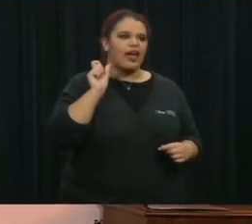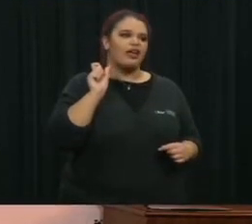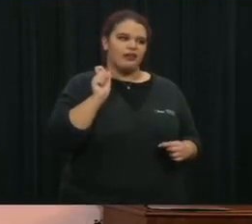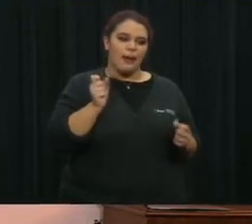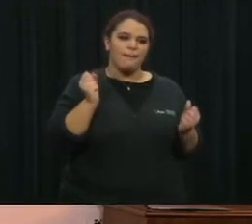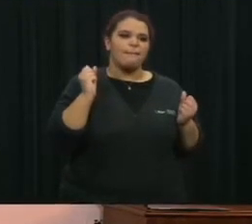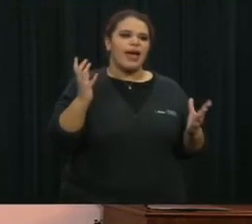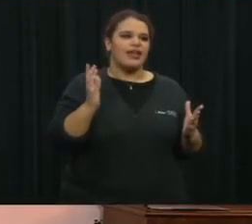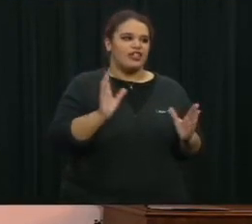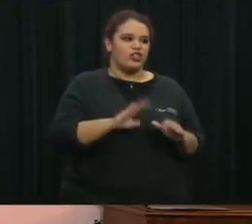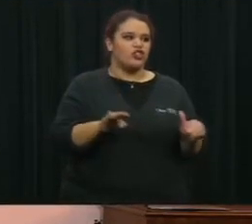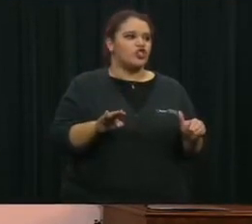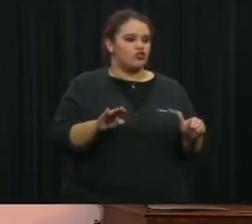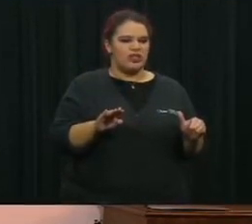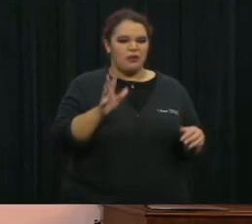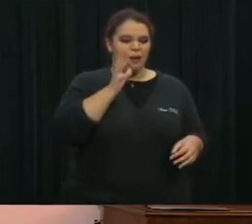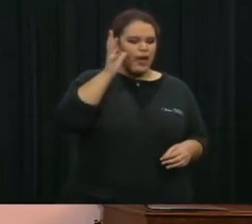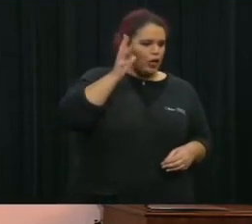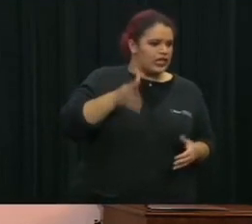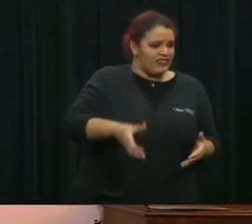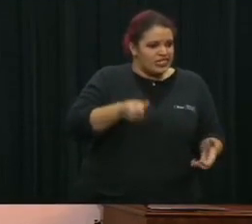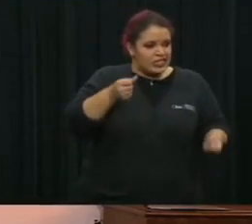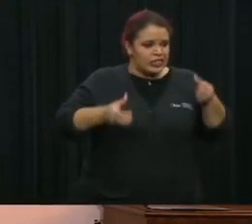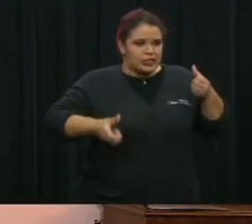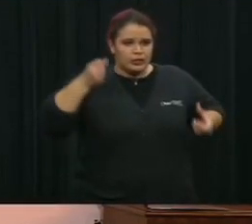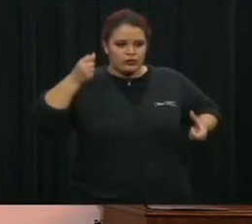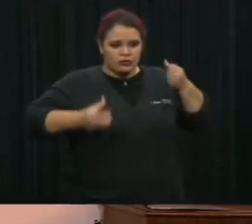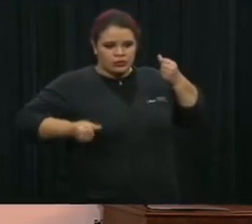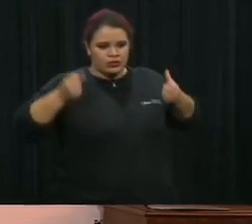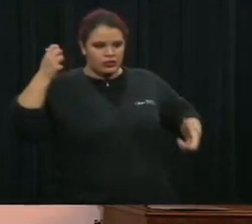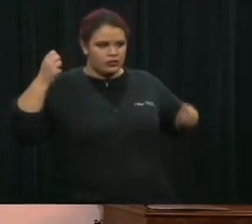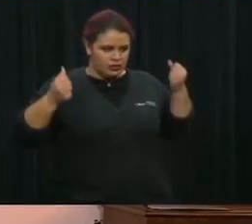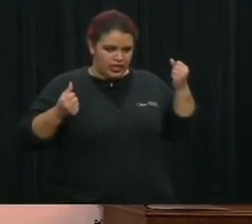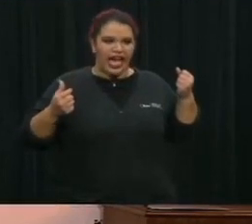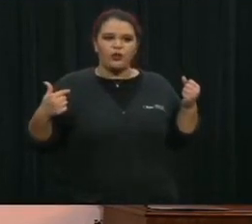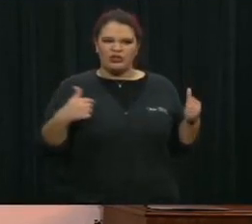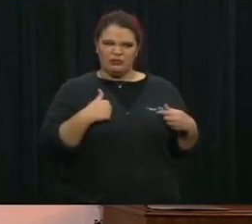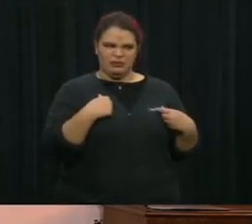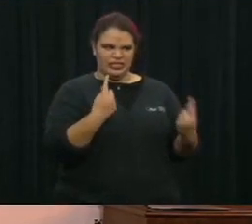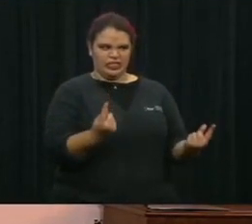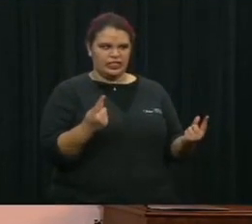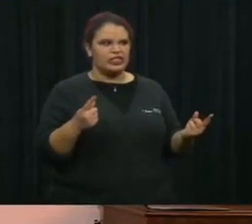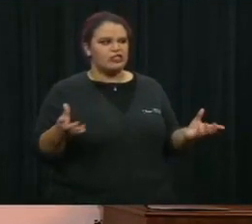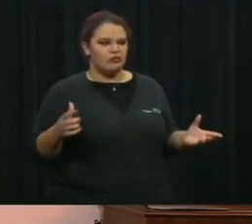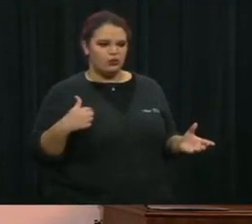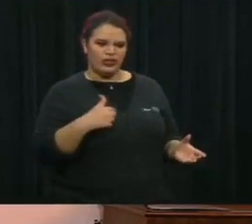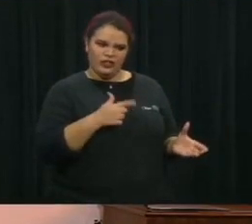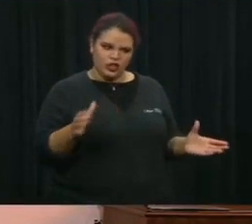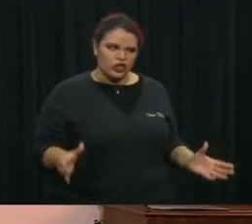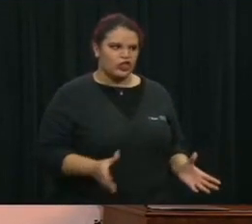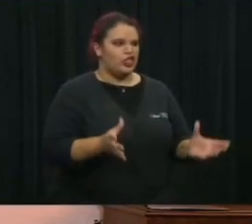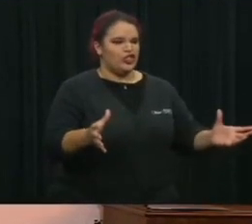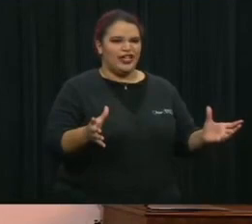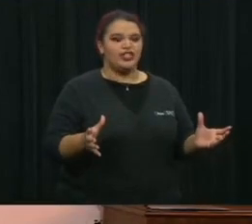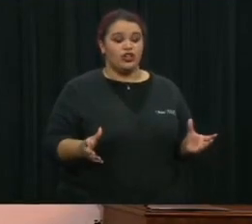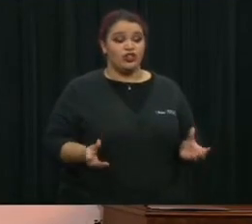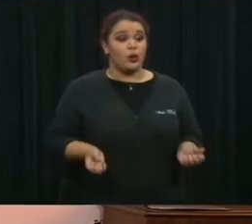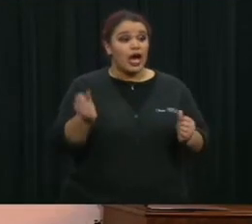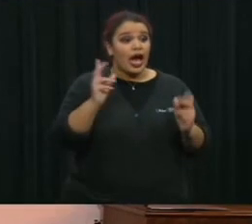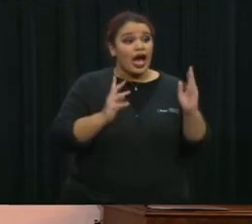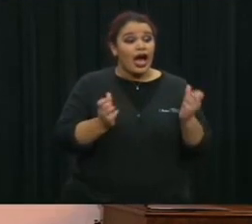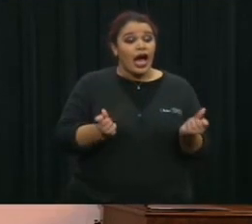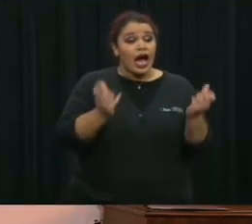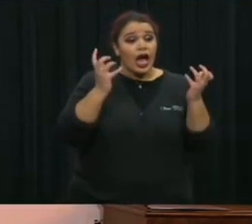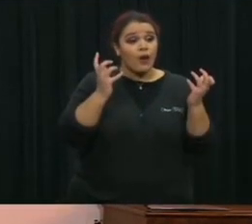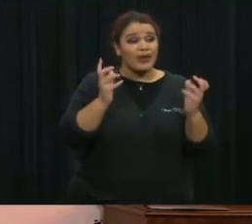out. We've encouraged people to do that when people had the ability to do that. So our daycare numbers are down significantly. I'll try to get